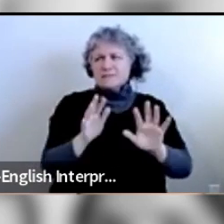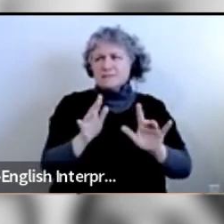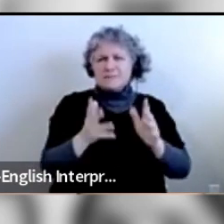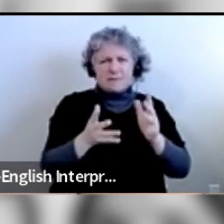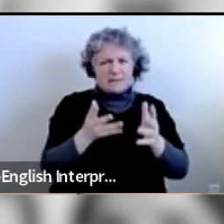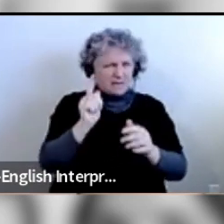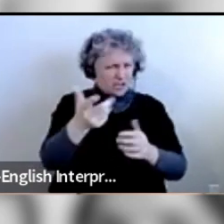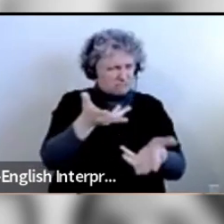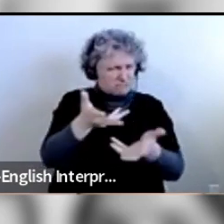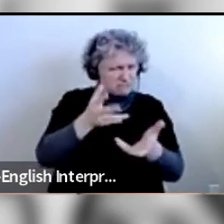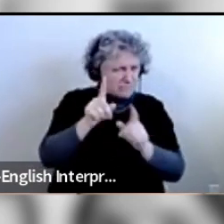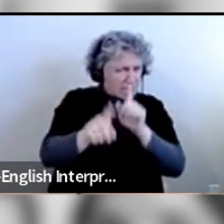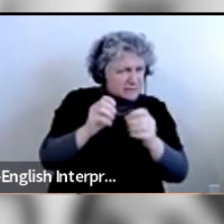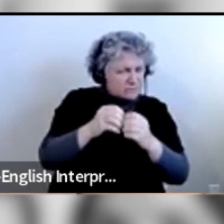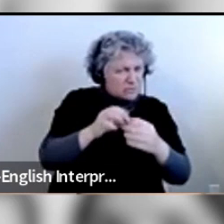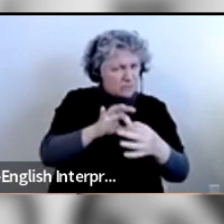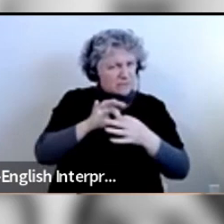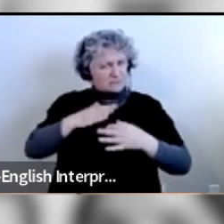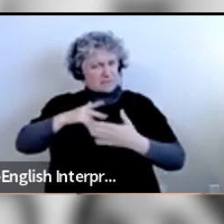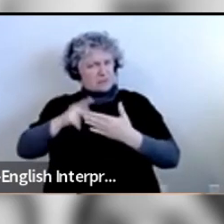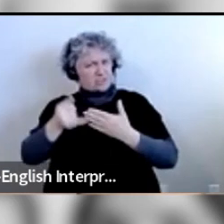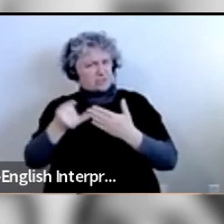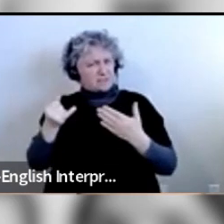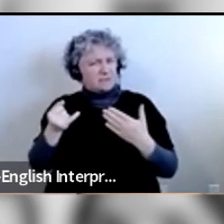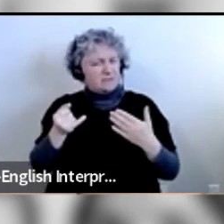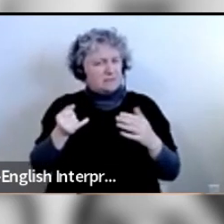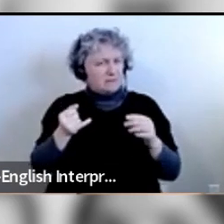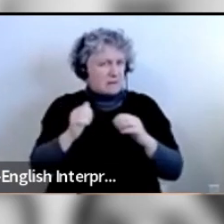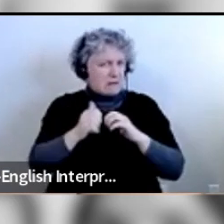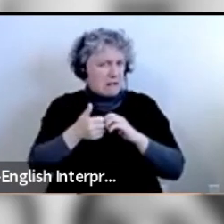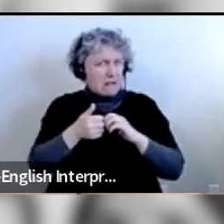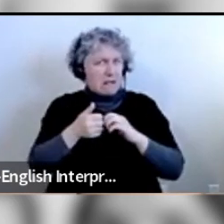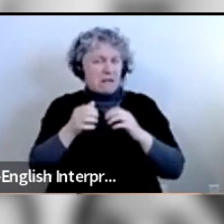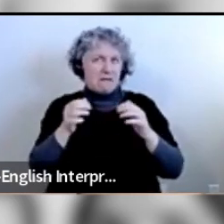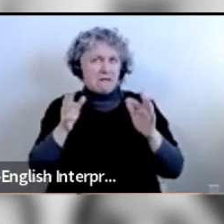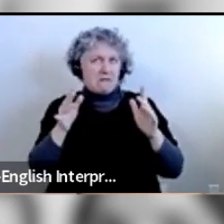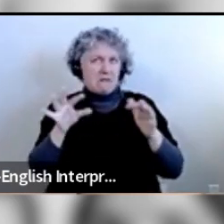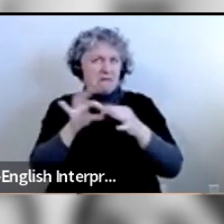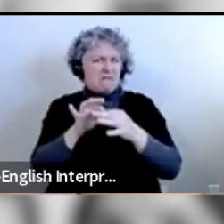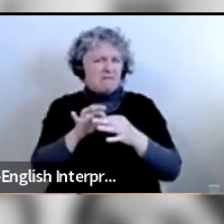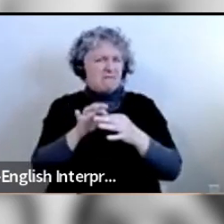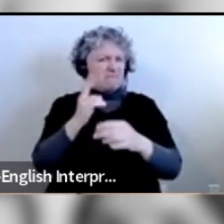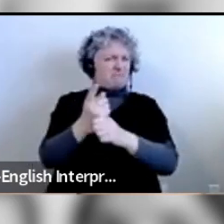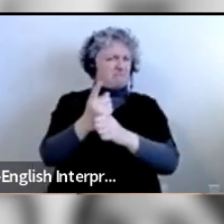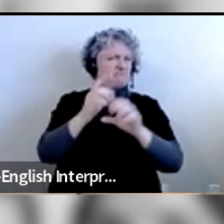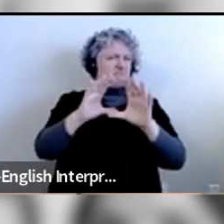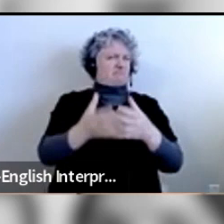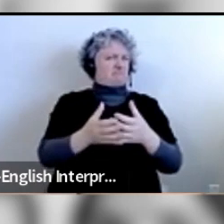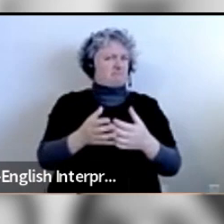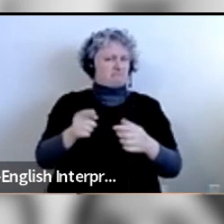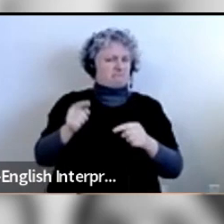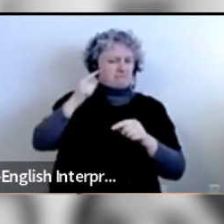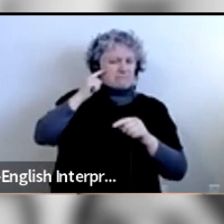with you later to ask a few more questions related to the project and how we could kind of bridge that gap. I think that would make sense. I'd be happy to